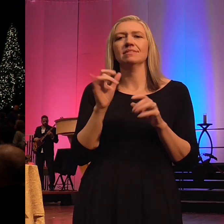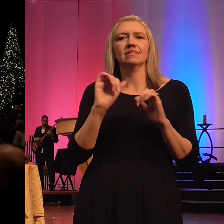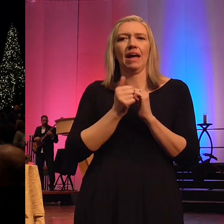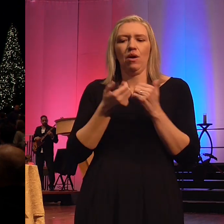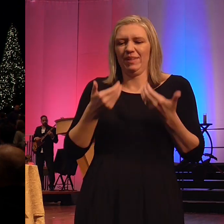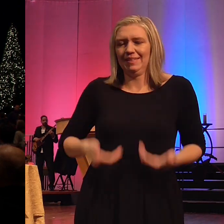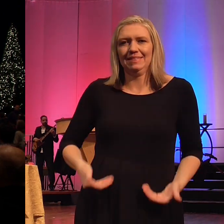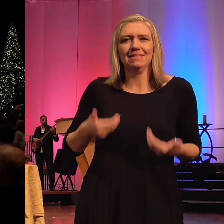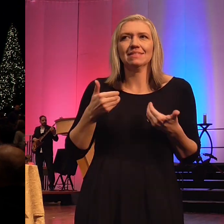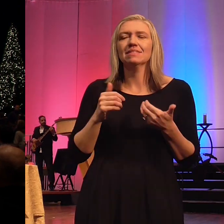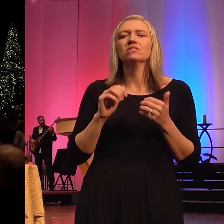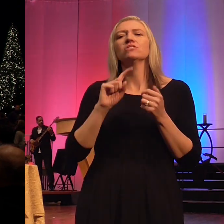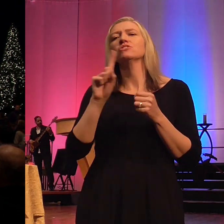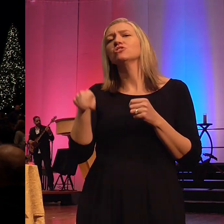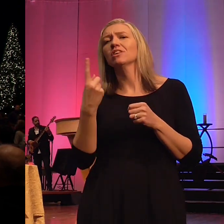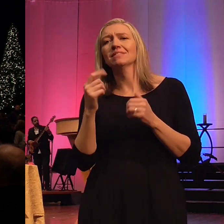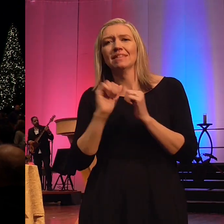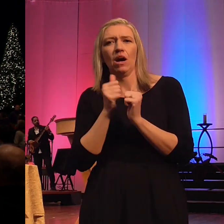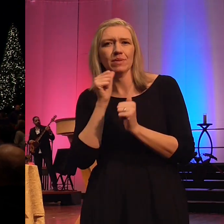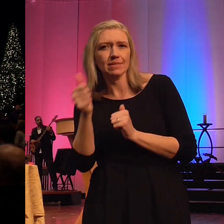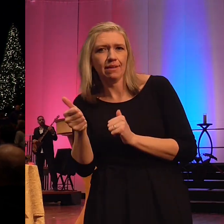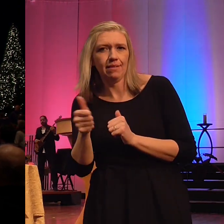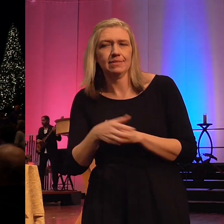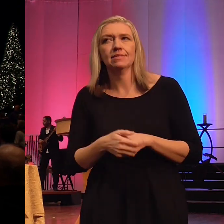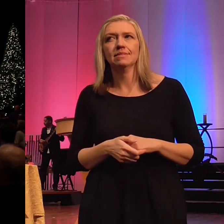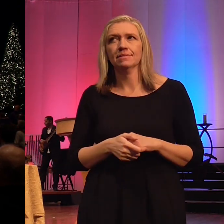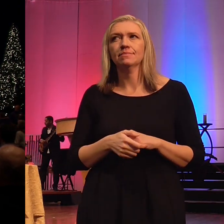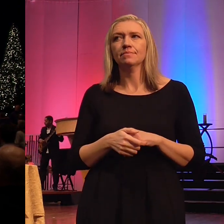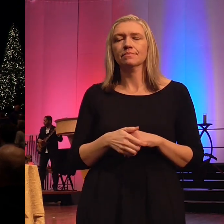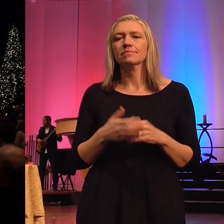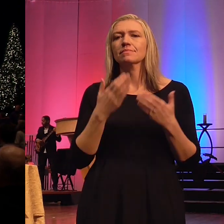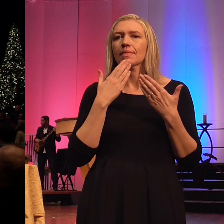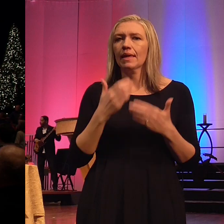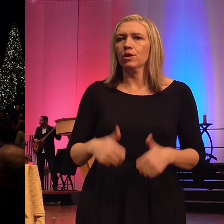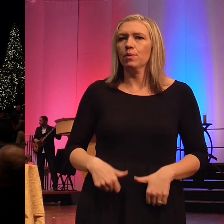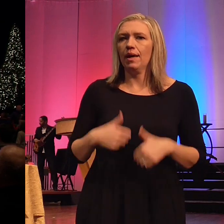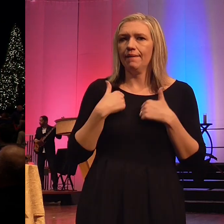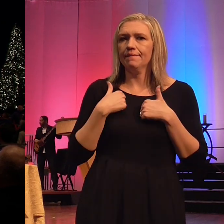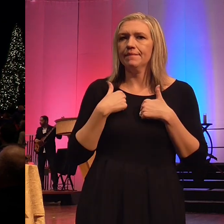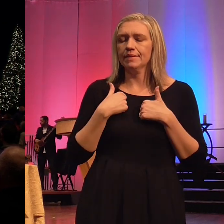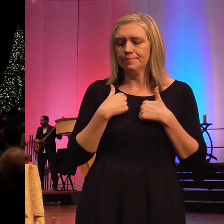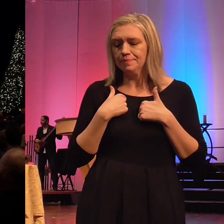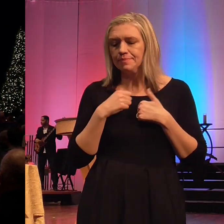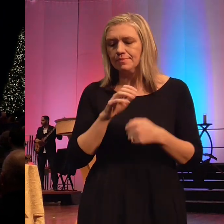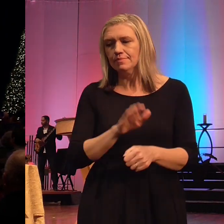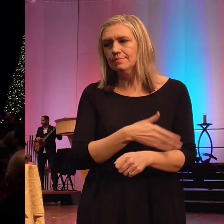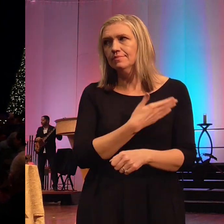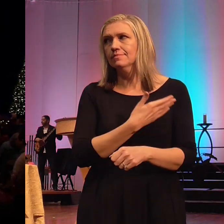is, and just the way that it is not. Thank you, life.